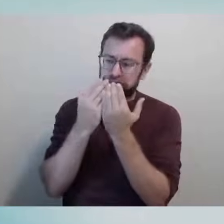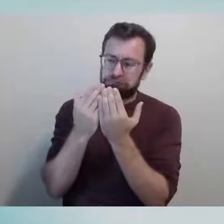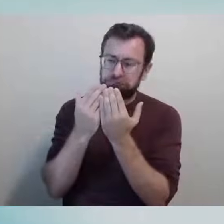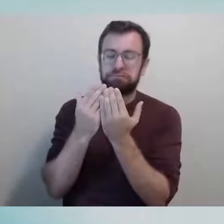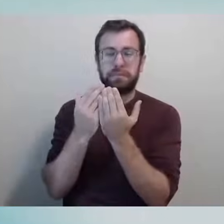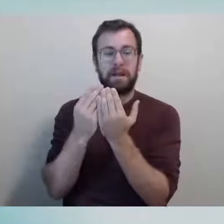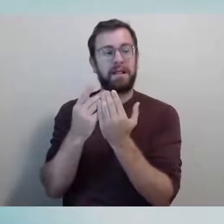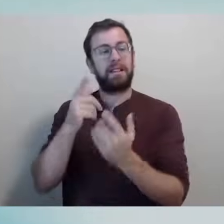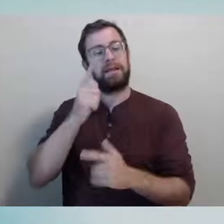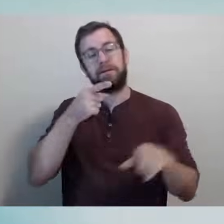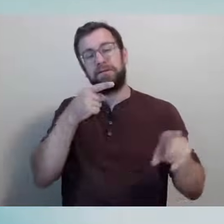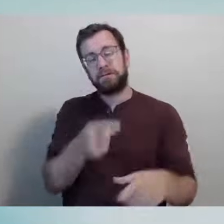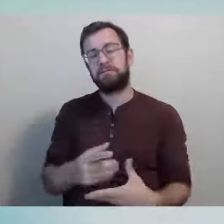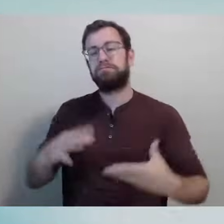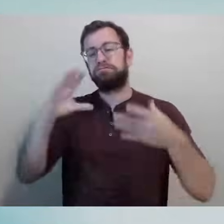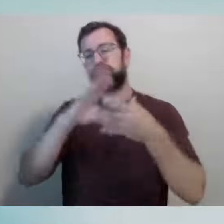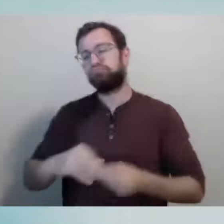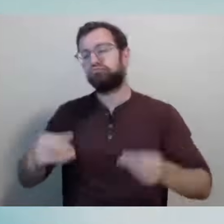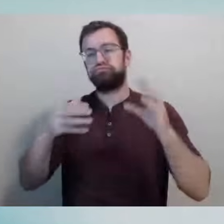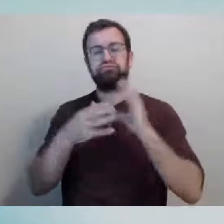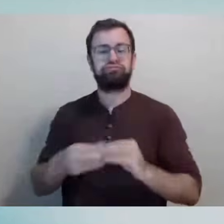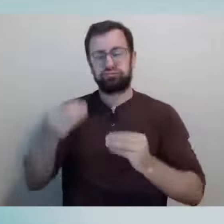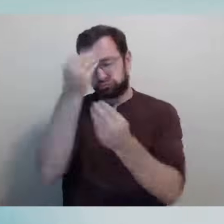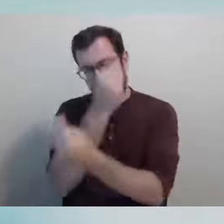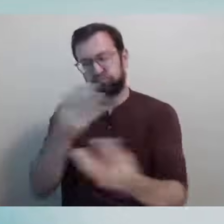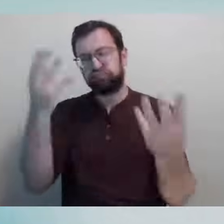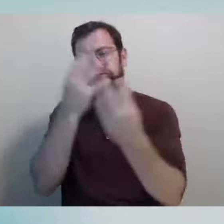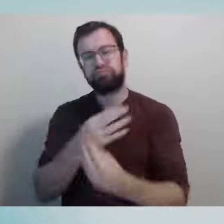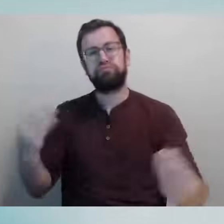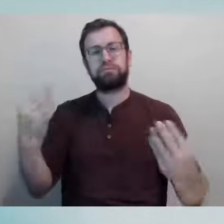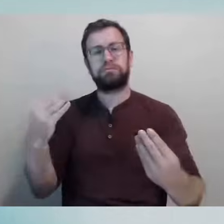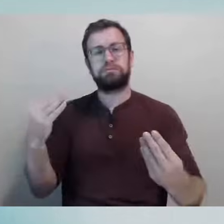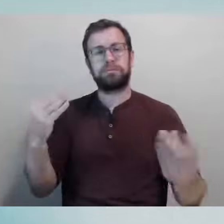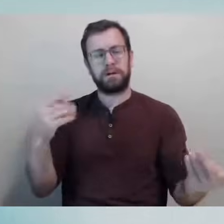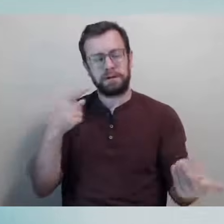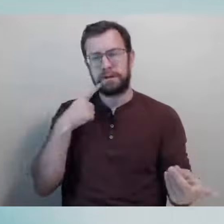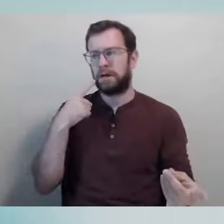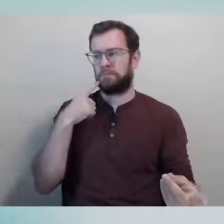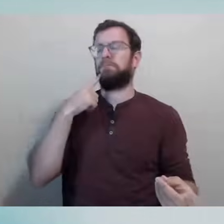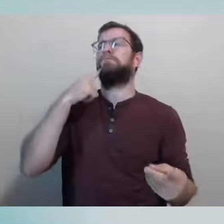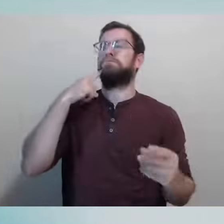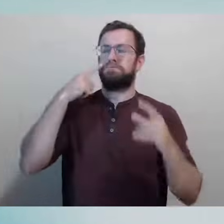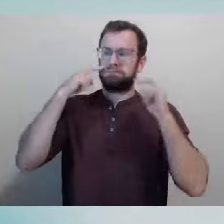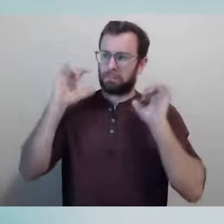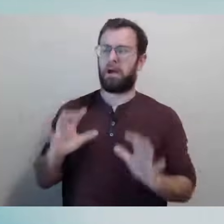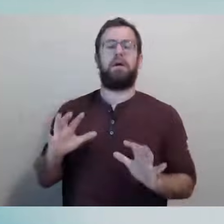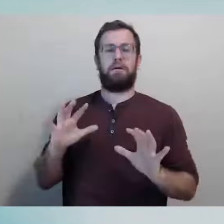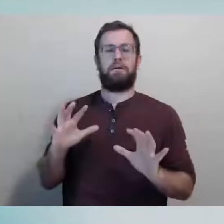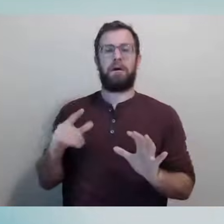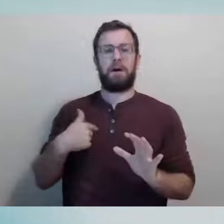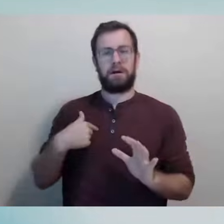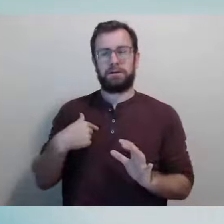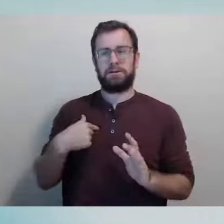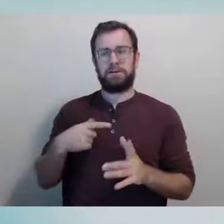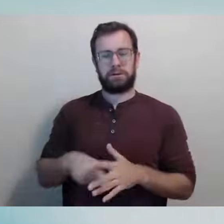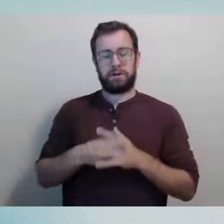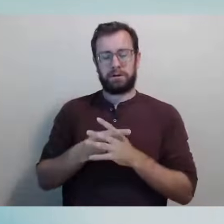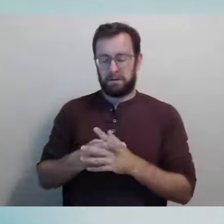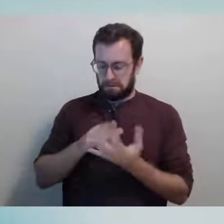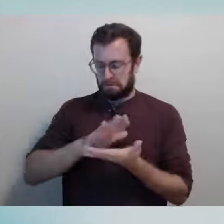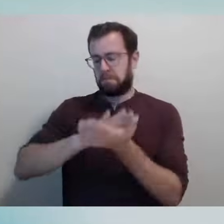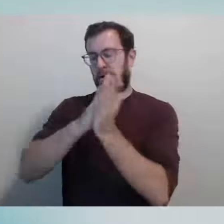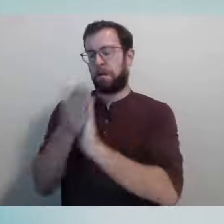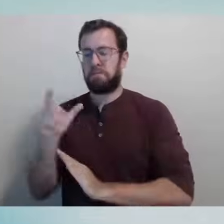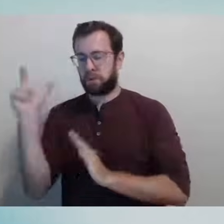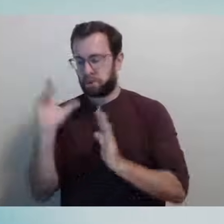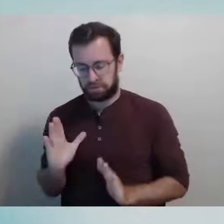her story, she said, then something shocked me. When I became Muslim and I started to stand shoulder to shoulder and pray